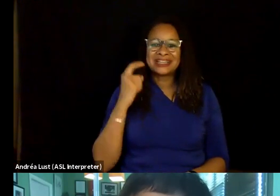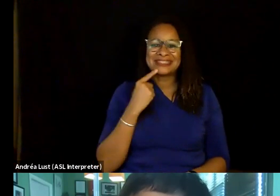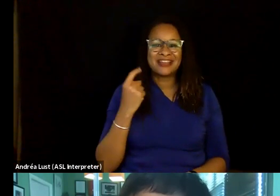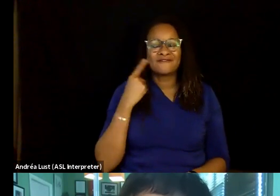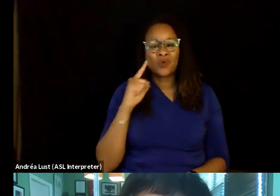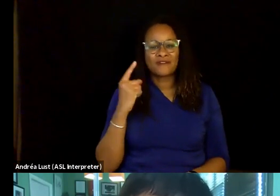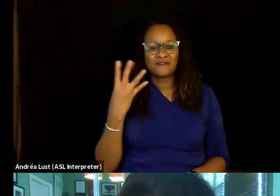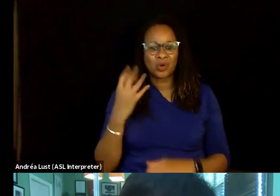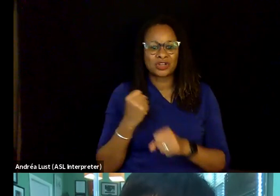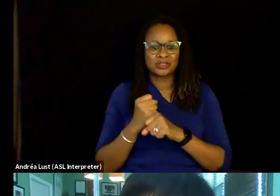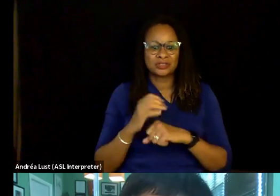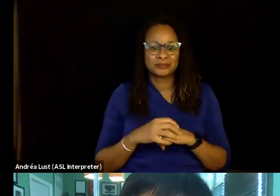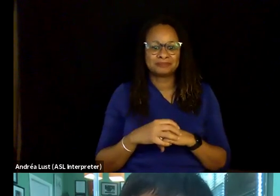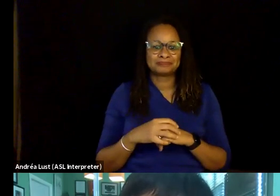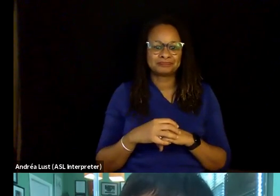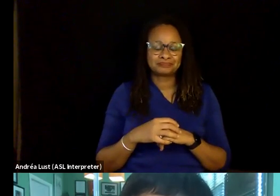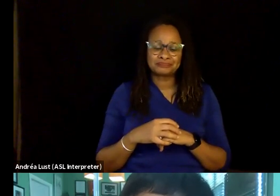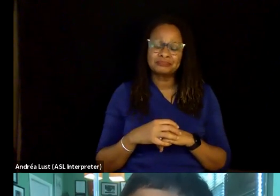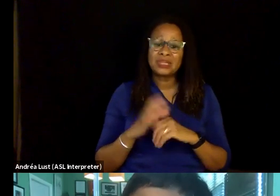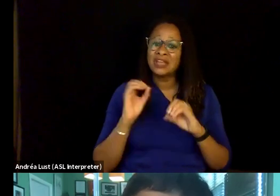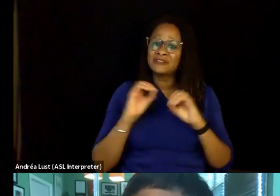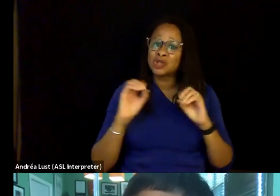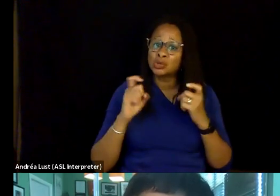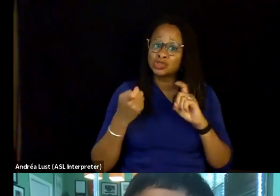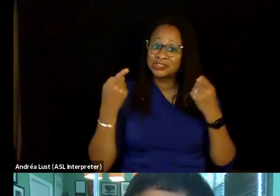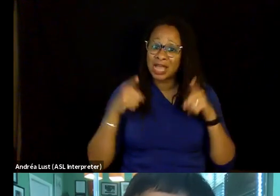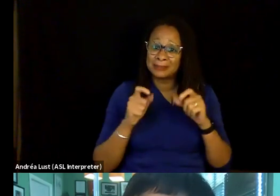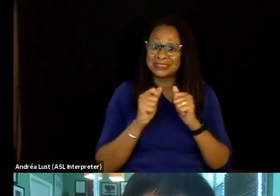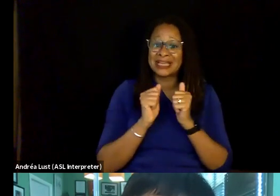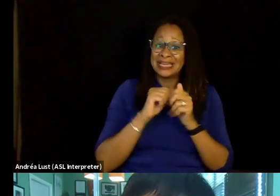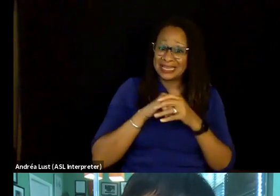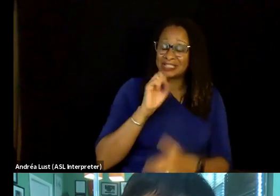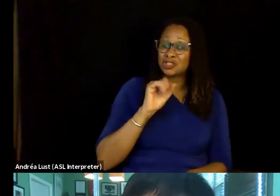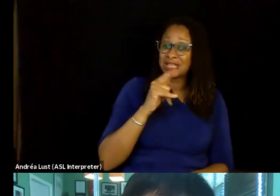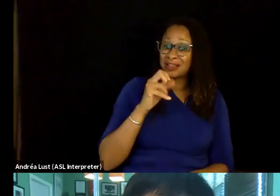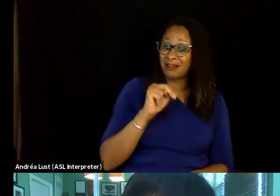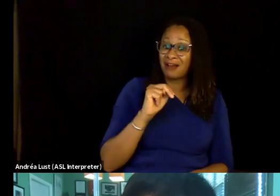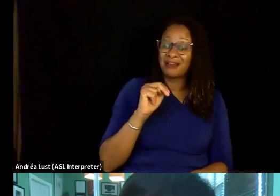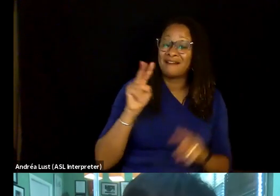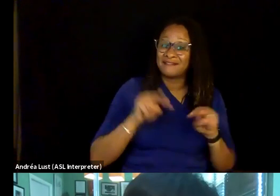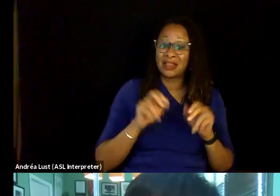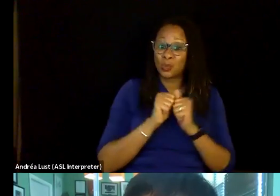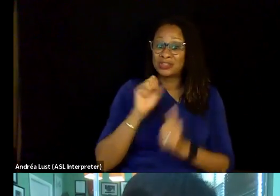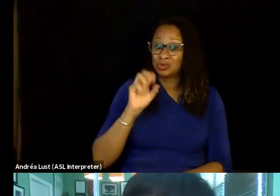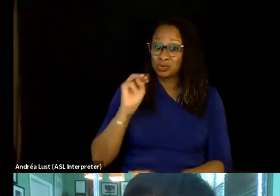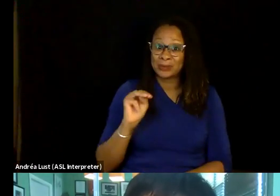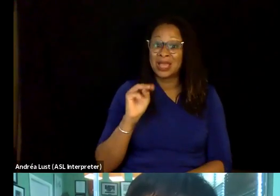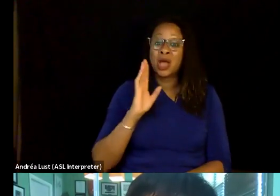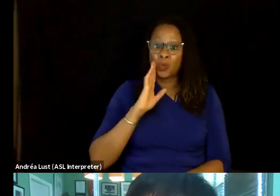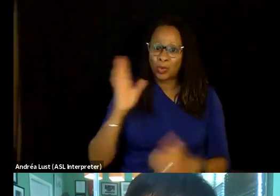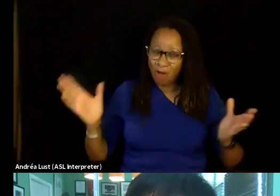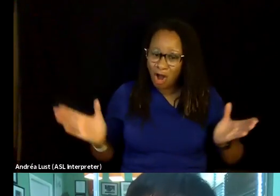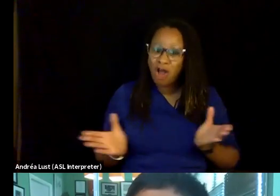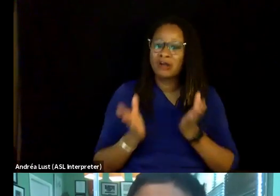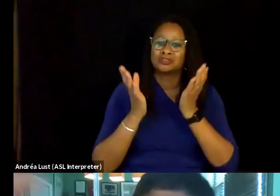no change happens in Silicon Valley, in the social media platforms, we will usher a decade